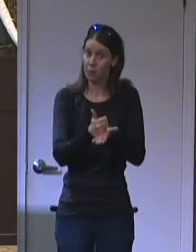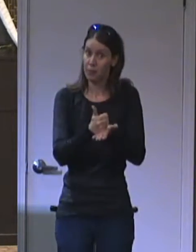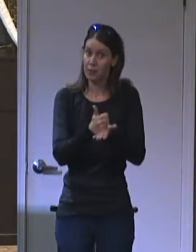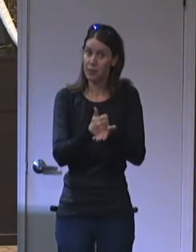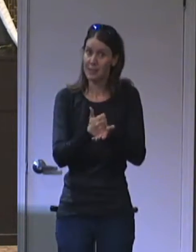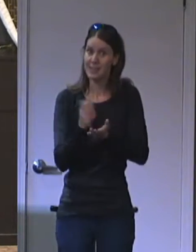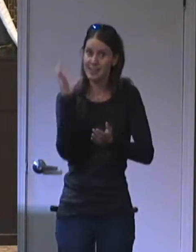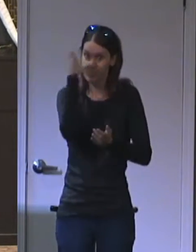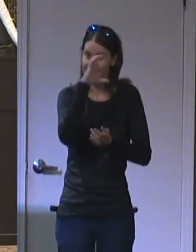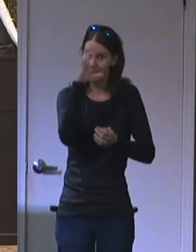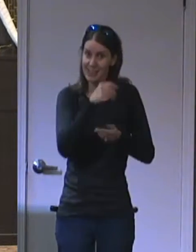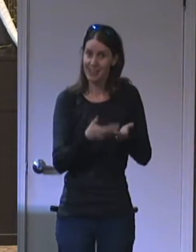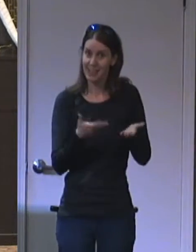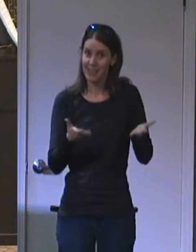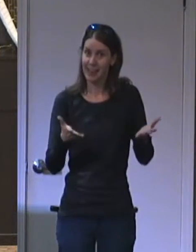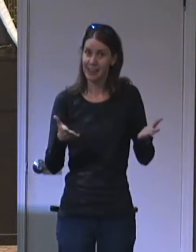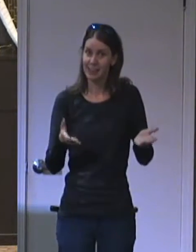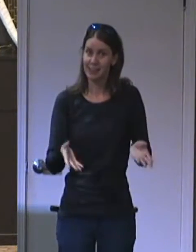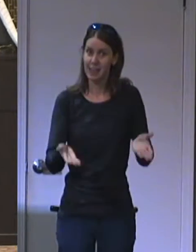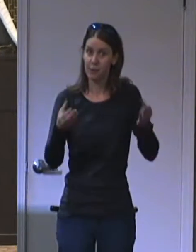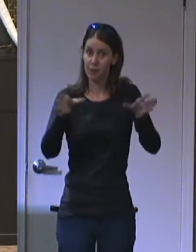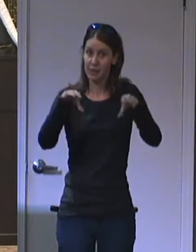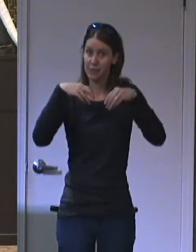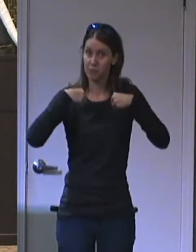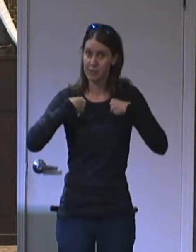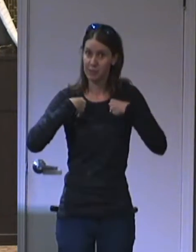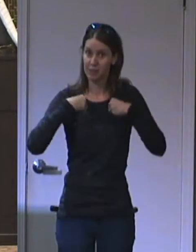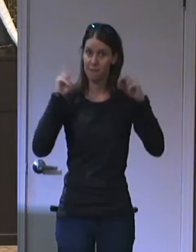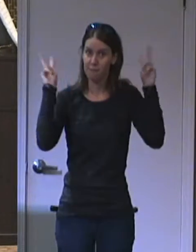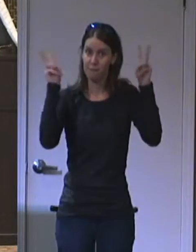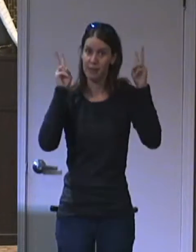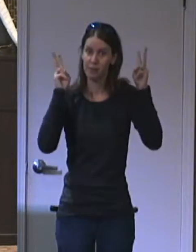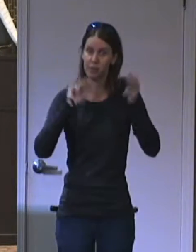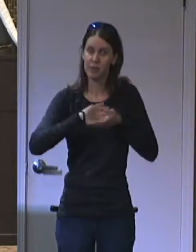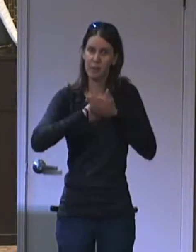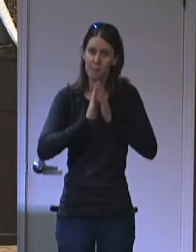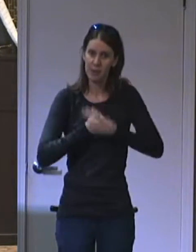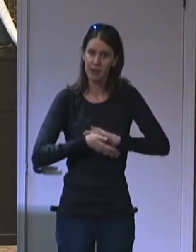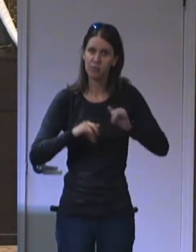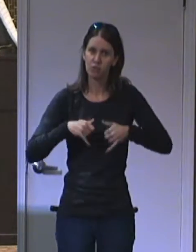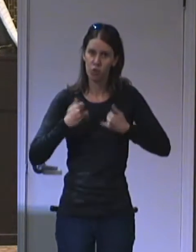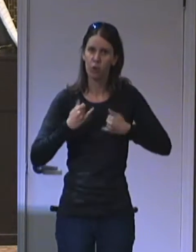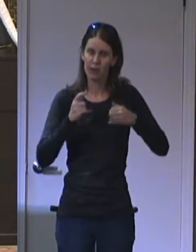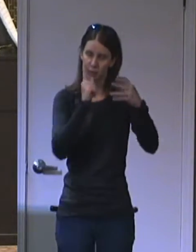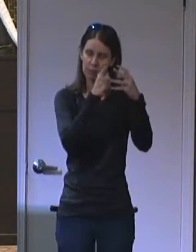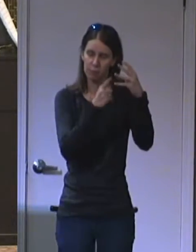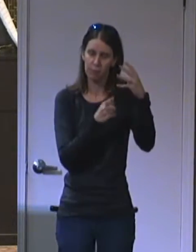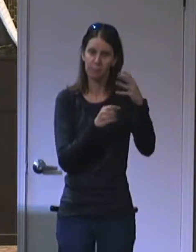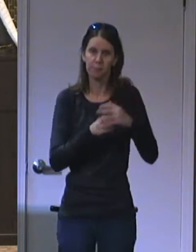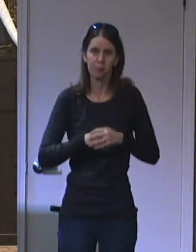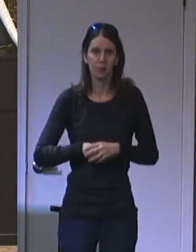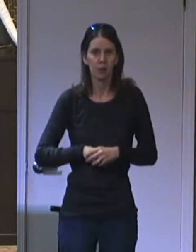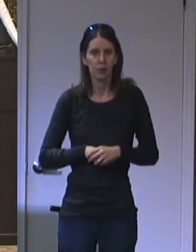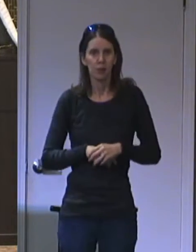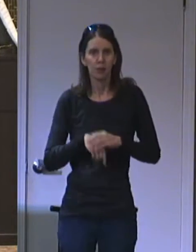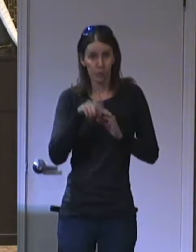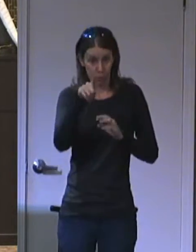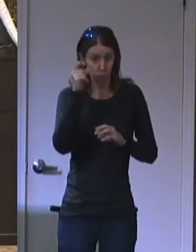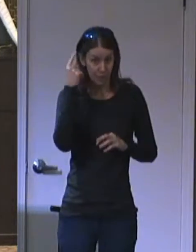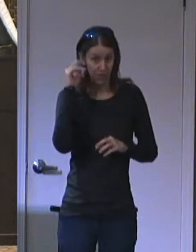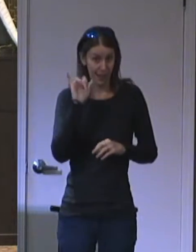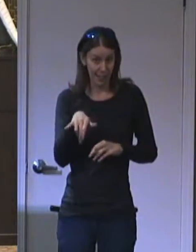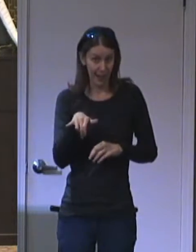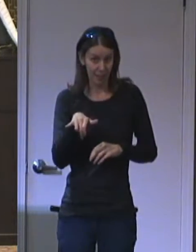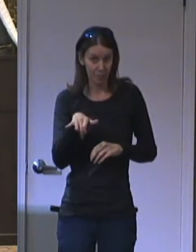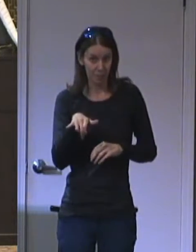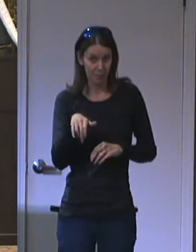seek the things that will bring us victory, peace, joy, all of those things. And when you